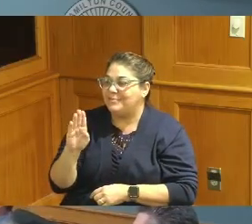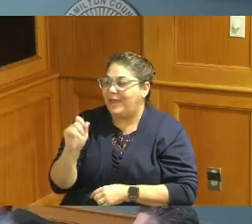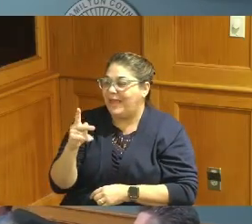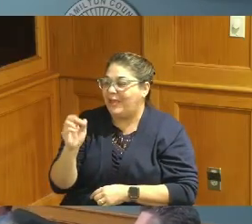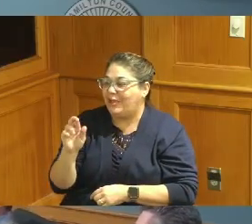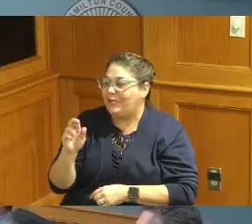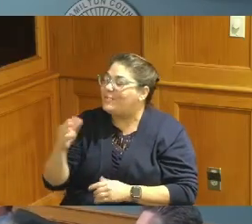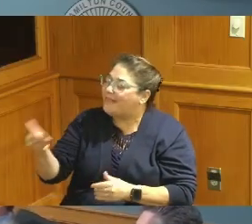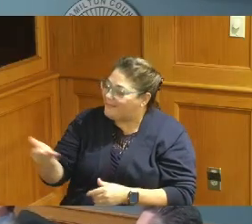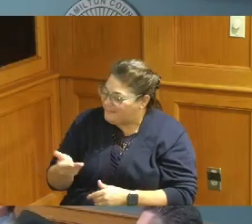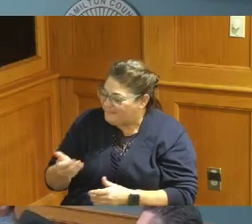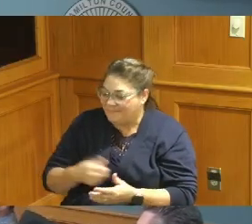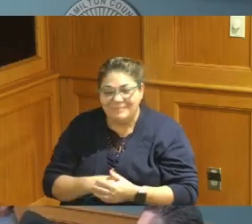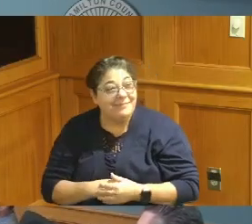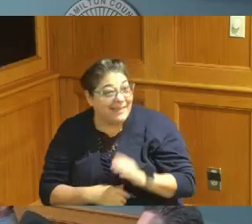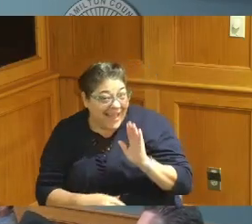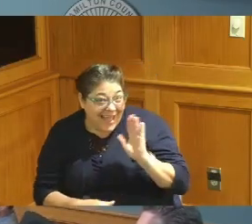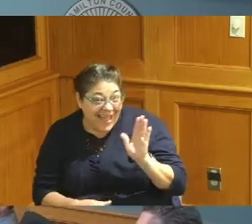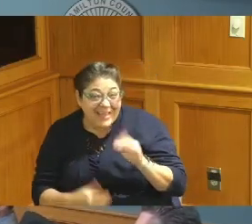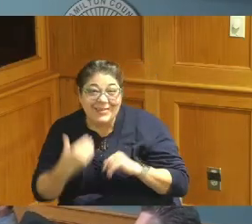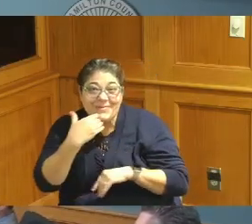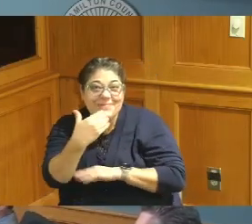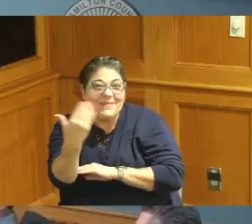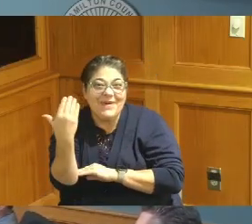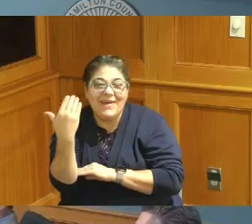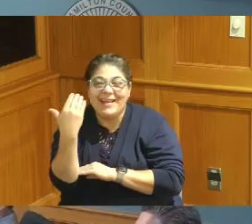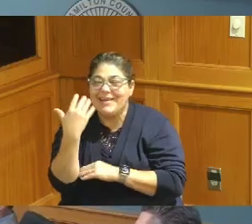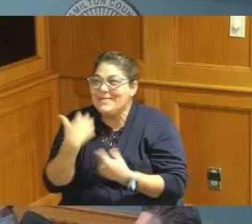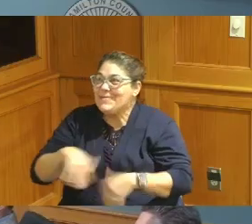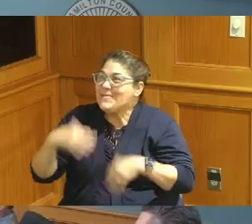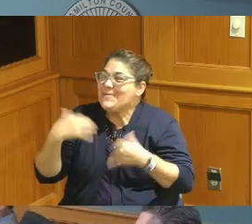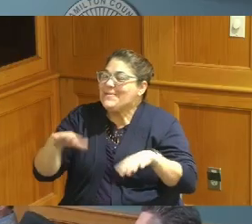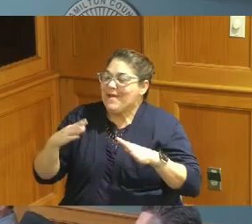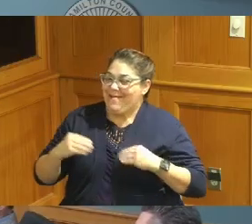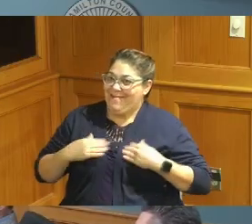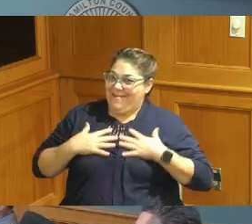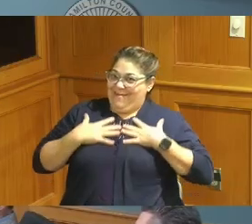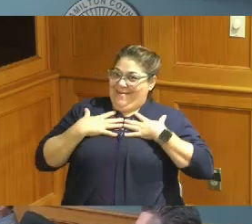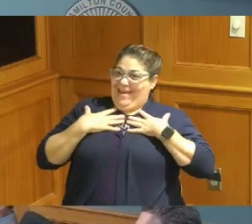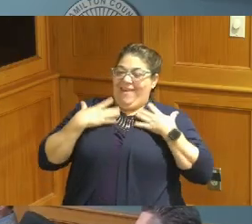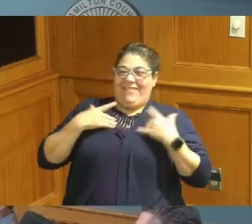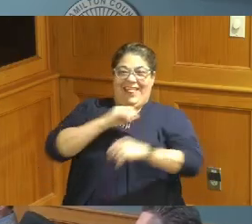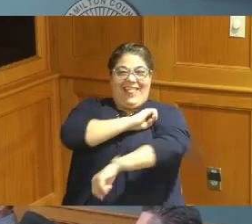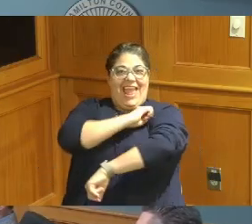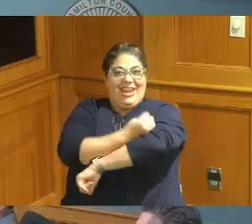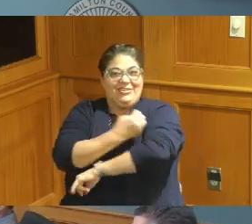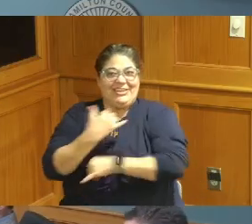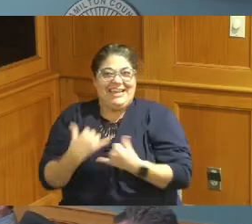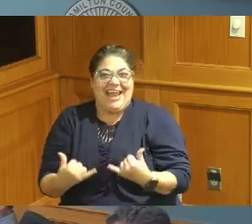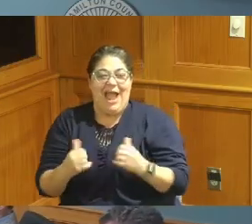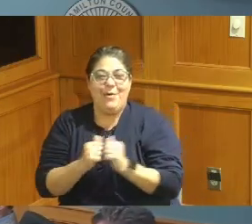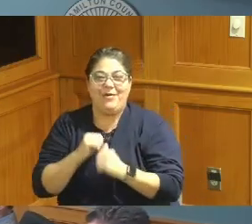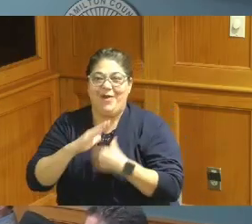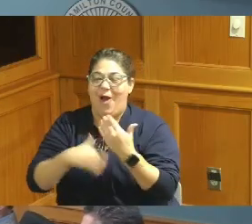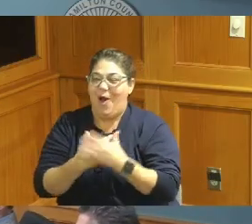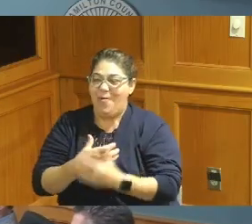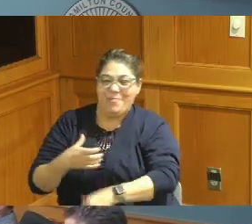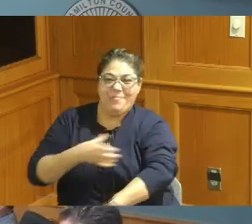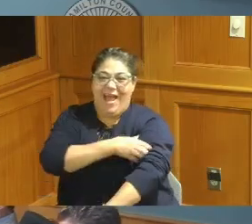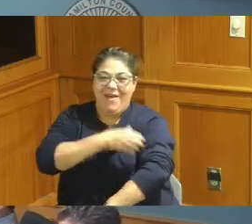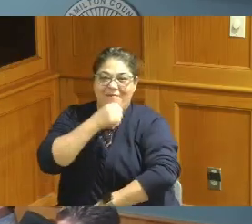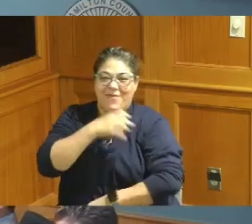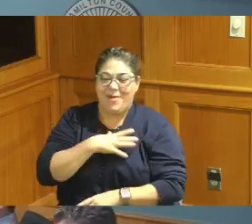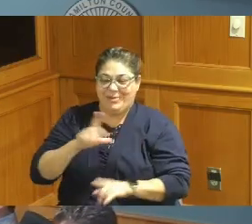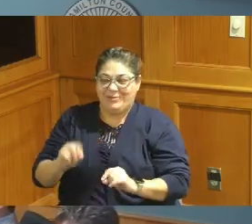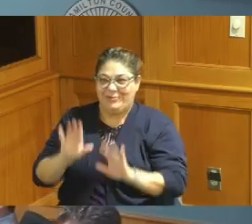Welcome. Hi. Good morning. What an uplift. I know. I feel energized. I love all these powerful women doing great work in